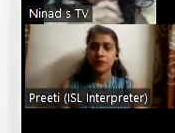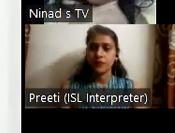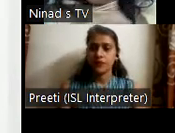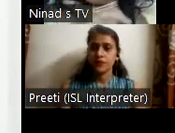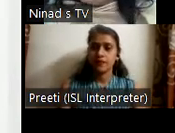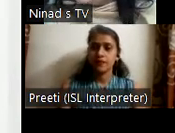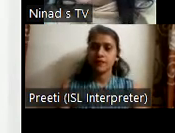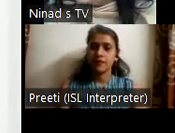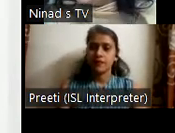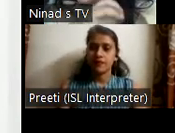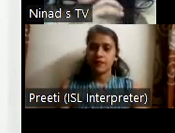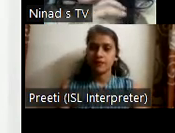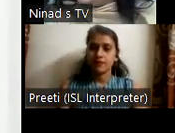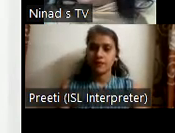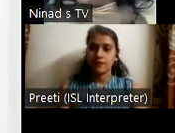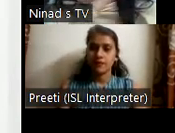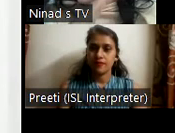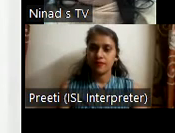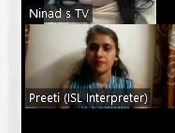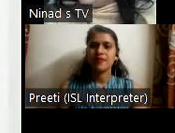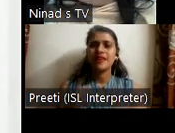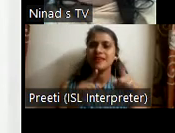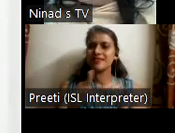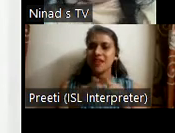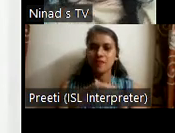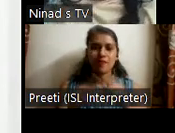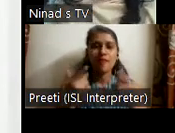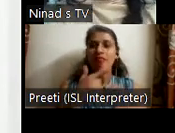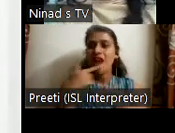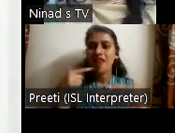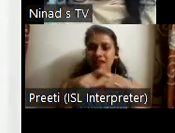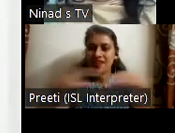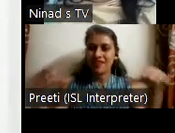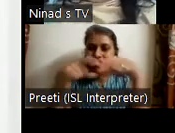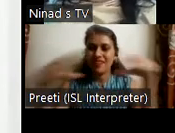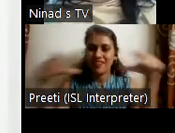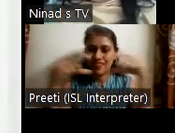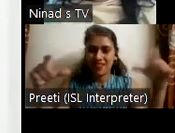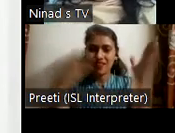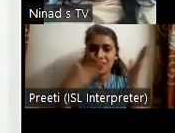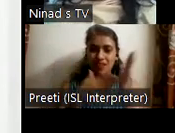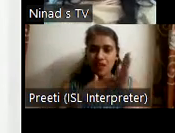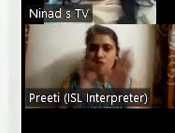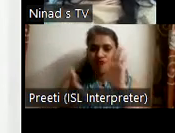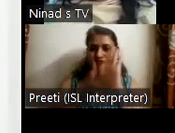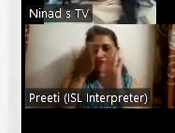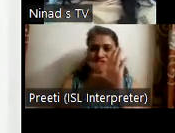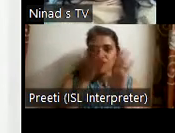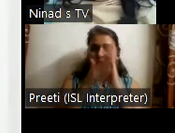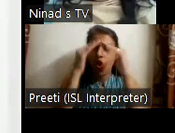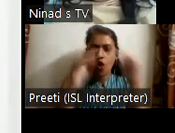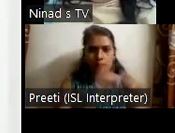you build the bricks, you take the bricks and make the house, and all the bricks are of the same size, same